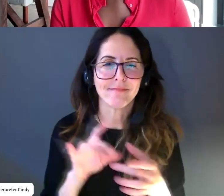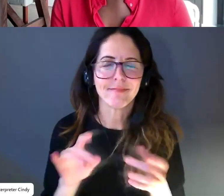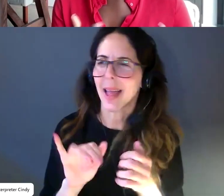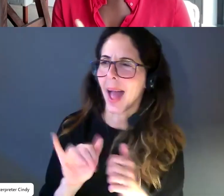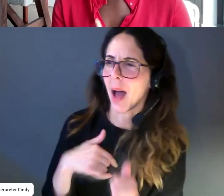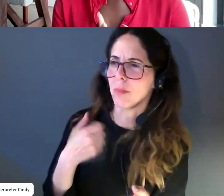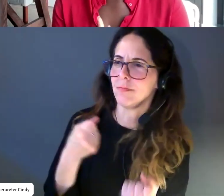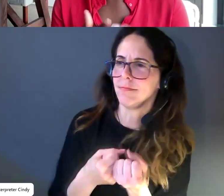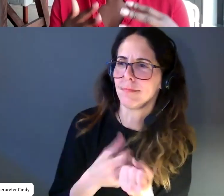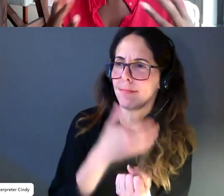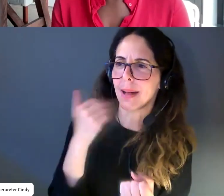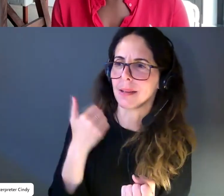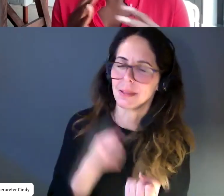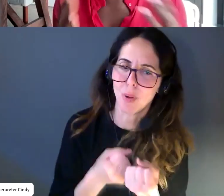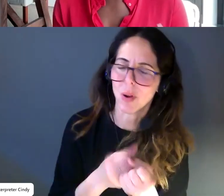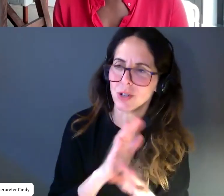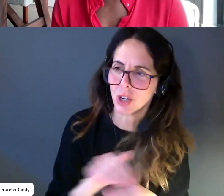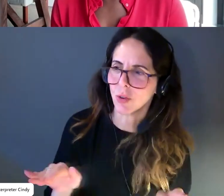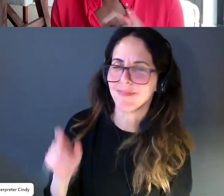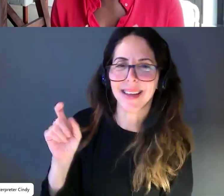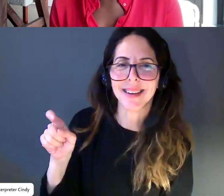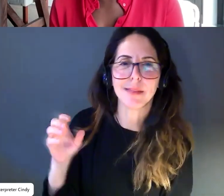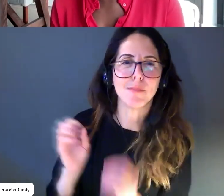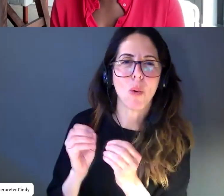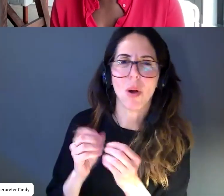their kids and wanted maybe more parenting